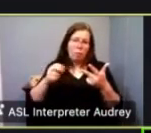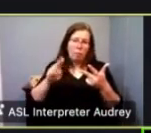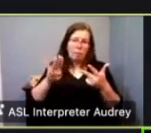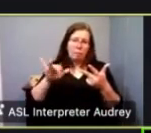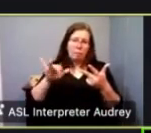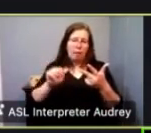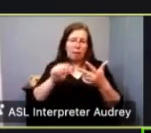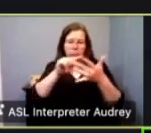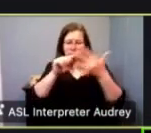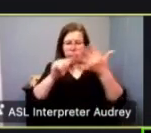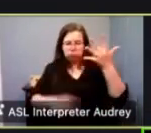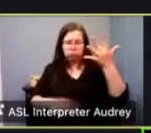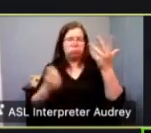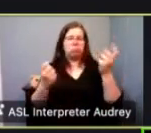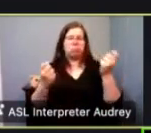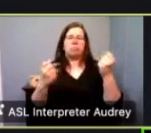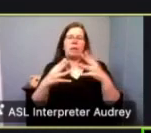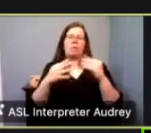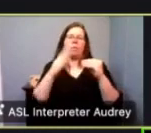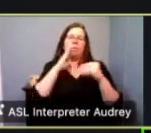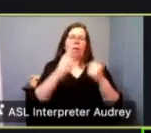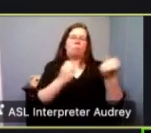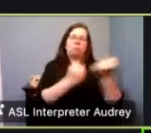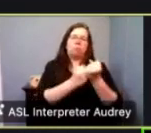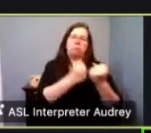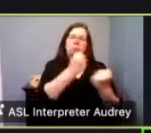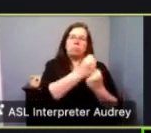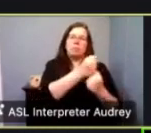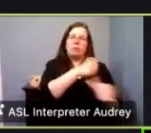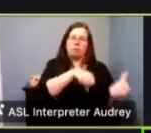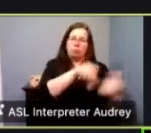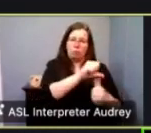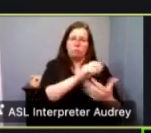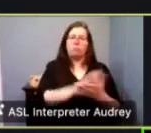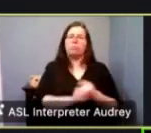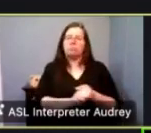empower one another. Next slide.